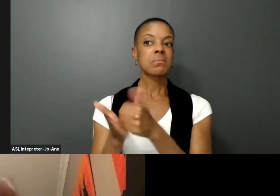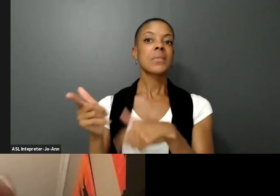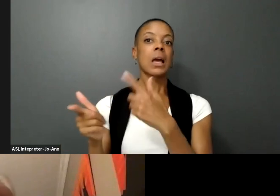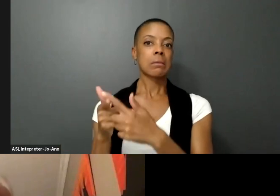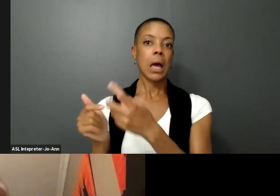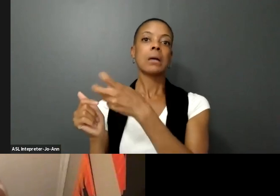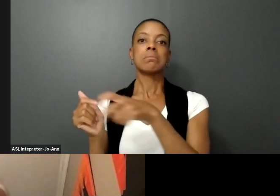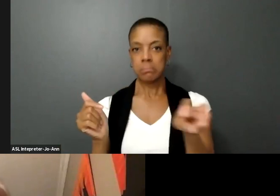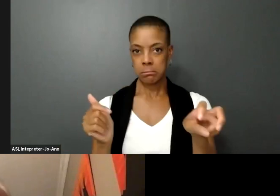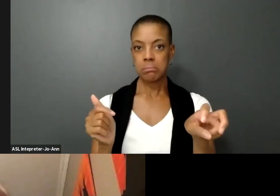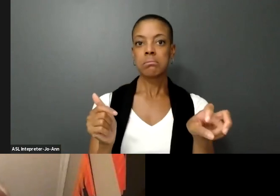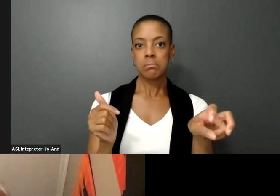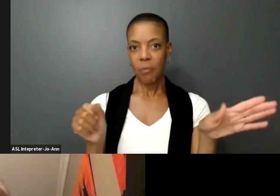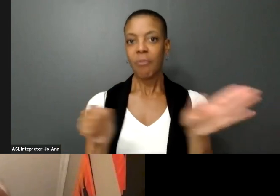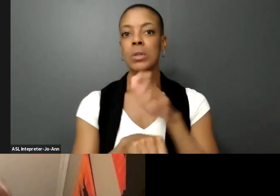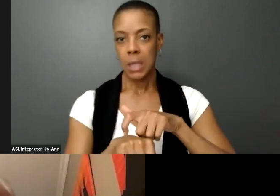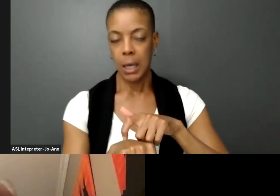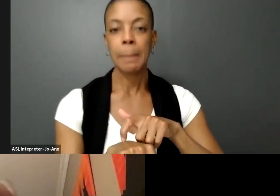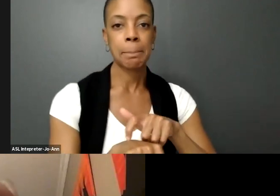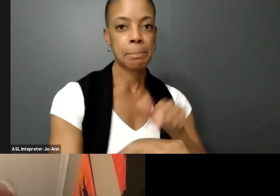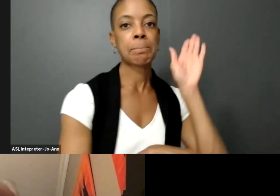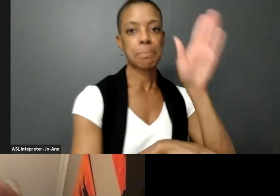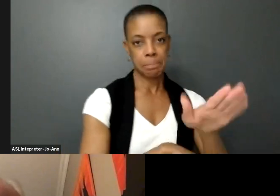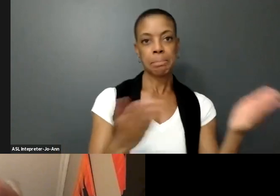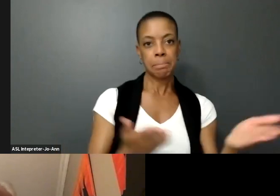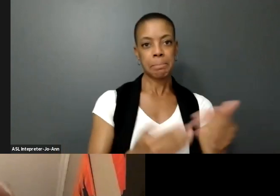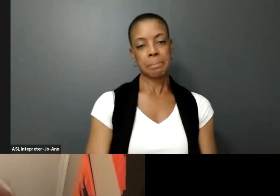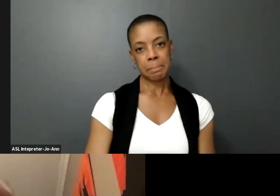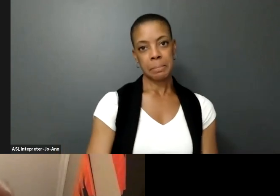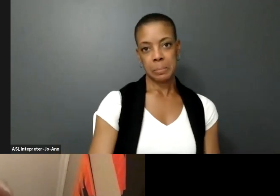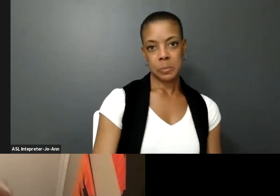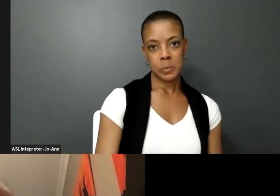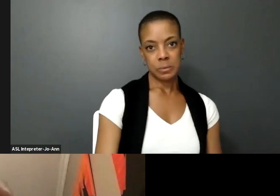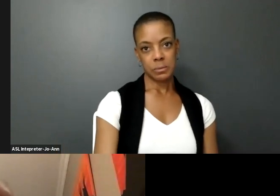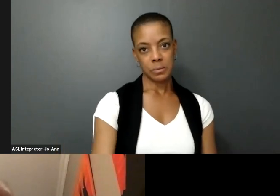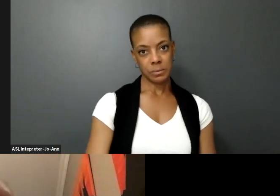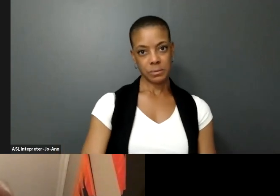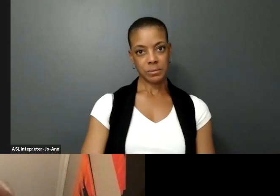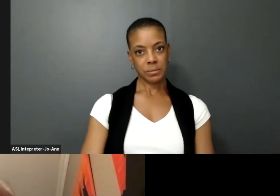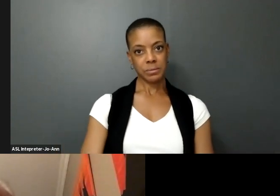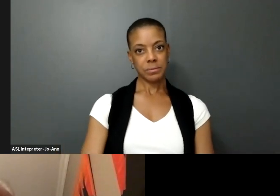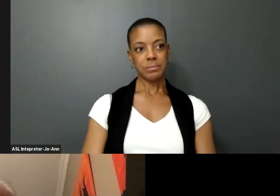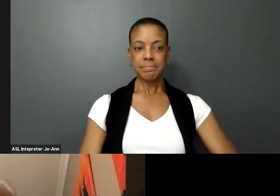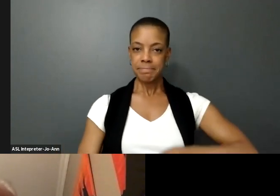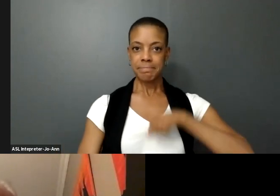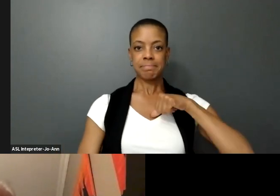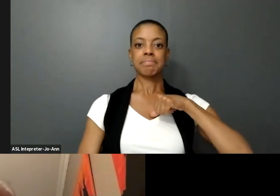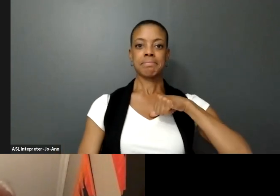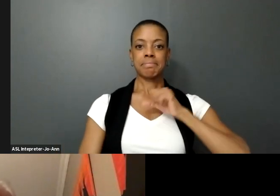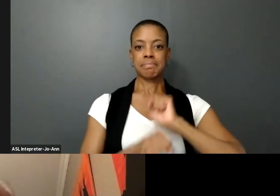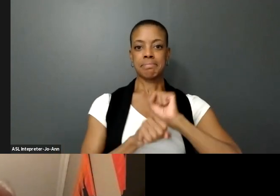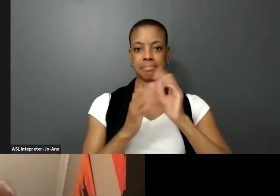transitioned in fully into my position here. So proud employee and